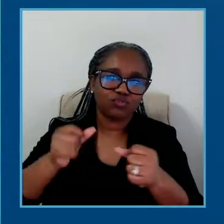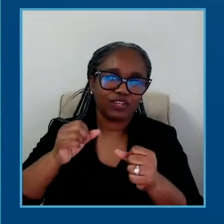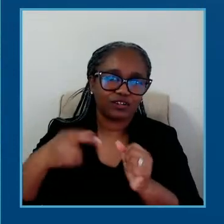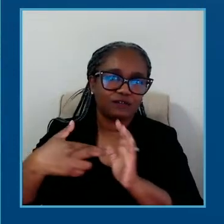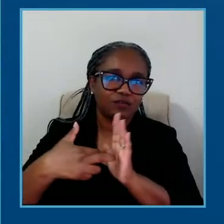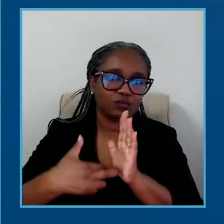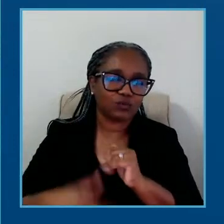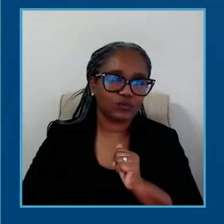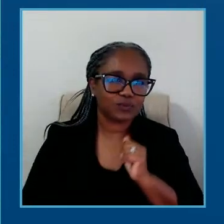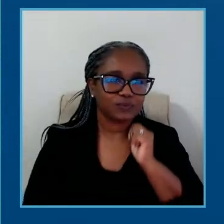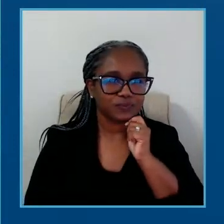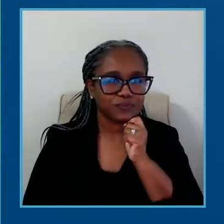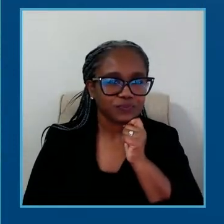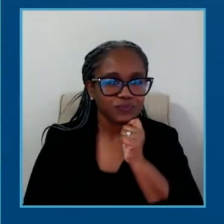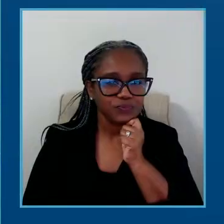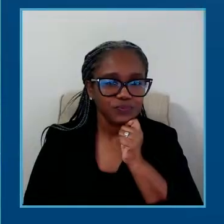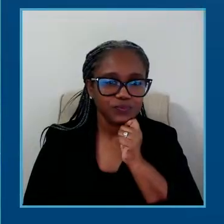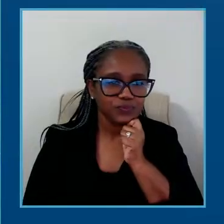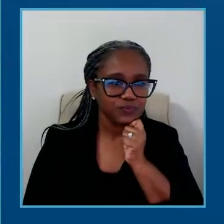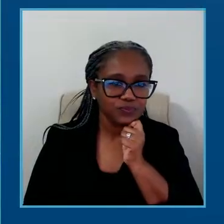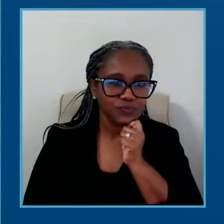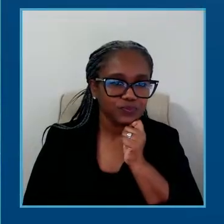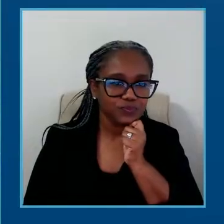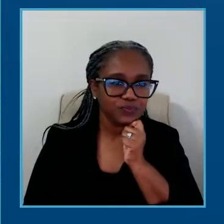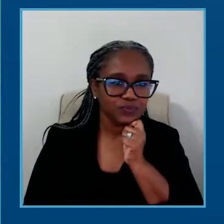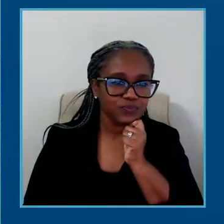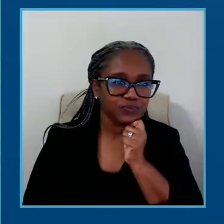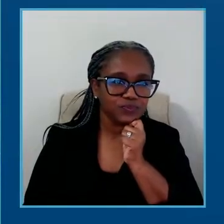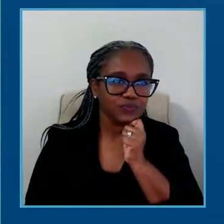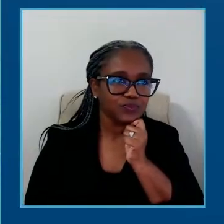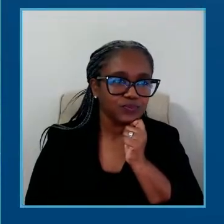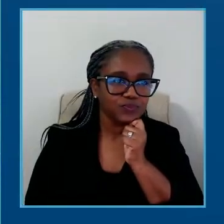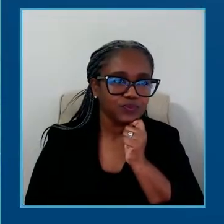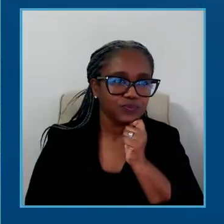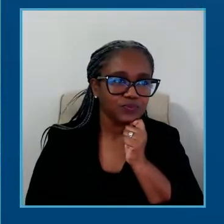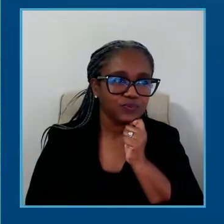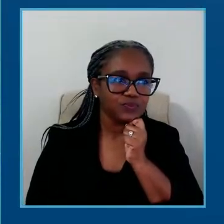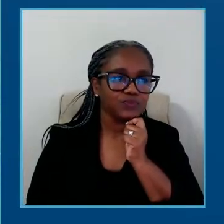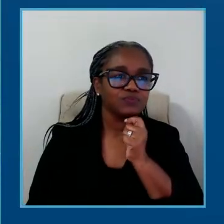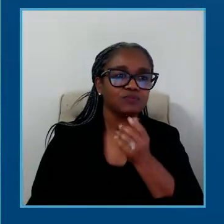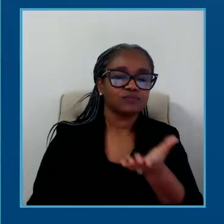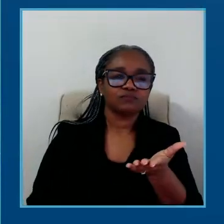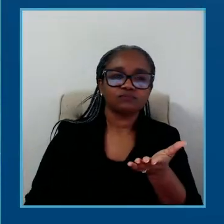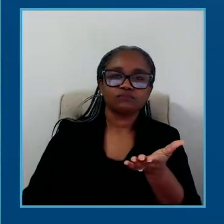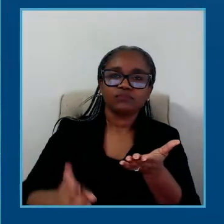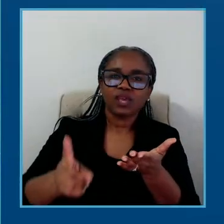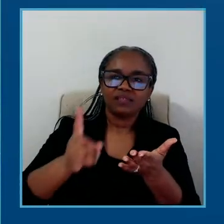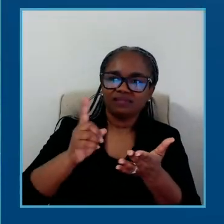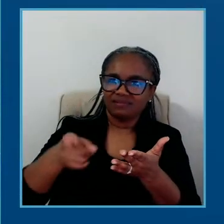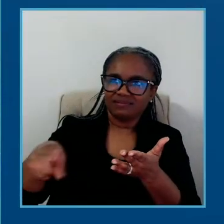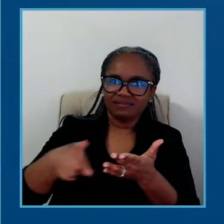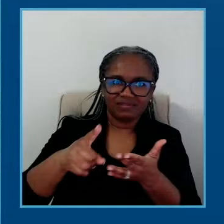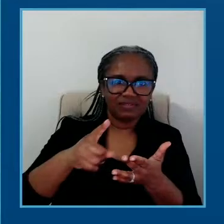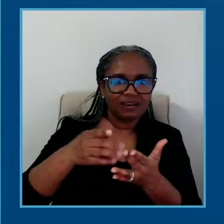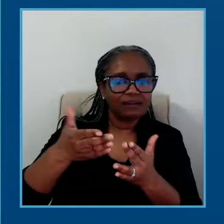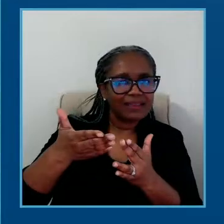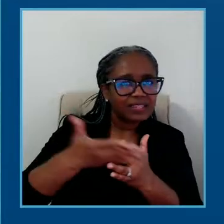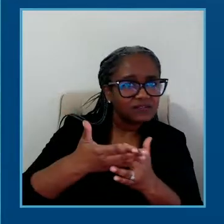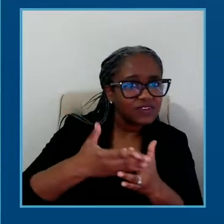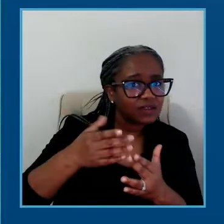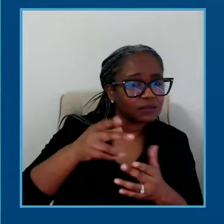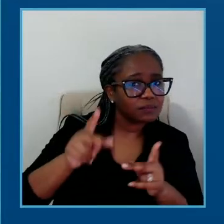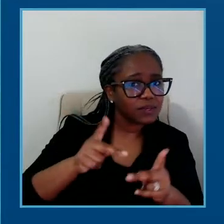Do the intervening parties, who are 7 members of the DNC, share the same interest in the